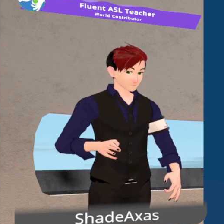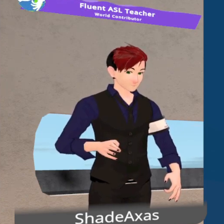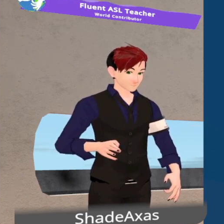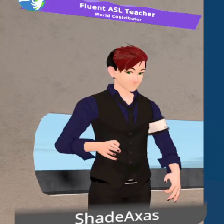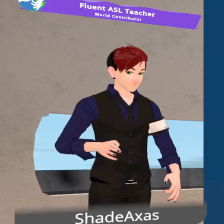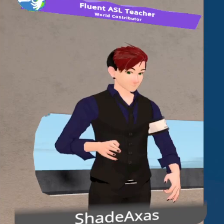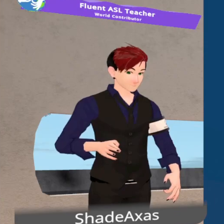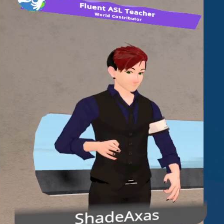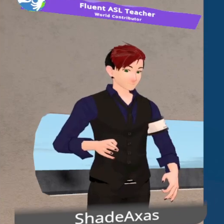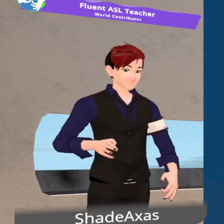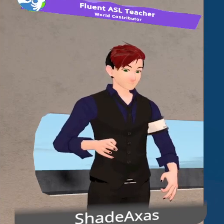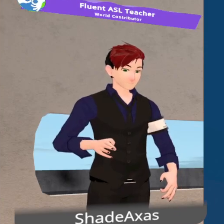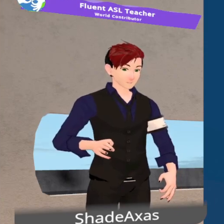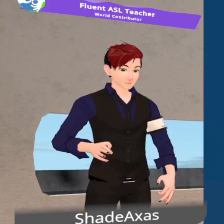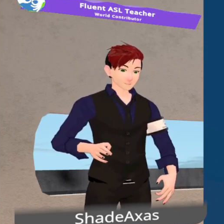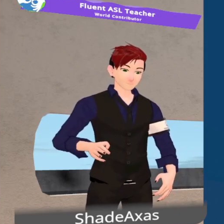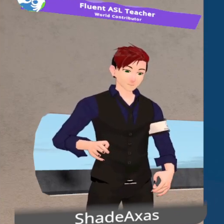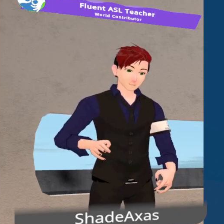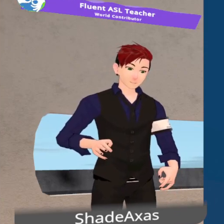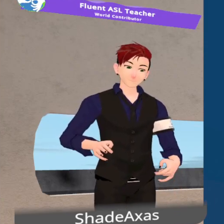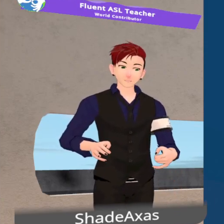Okay.